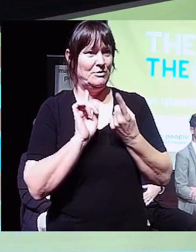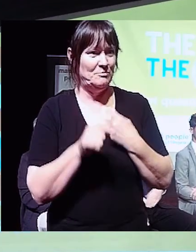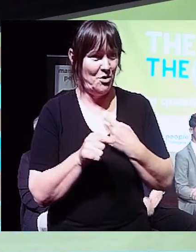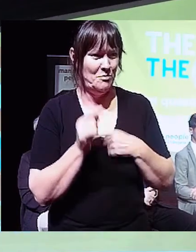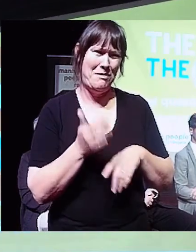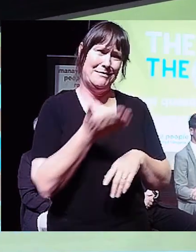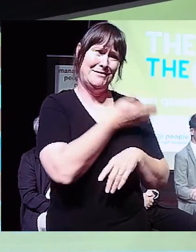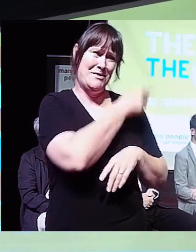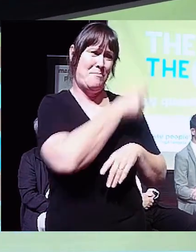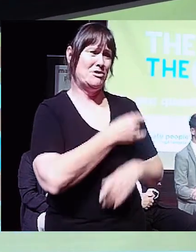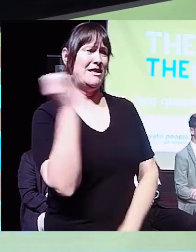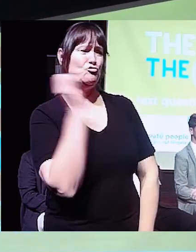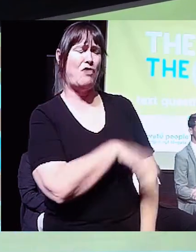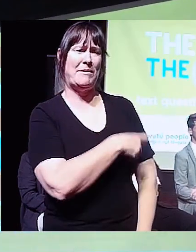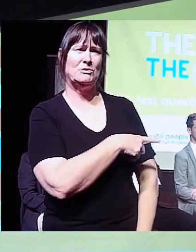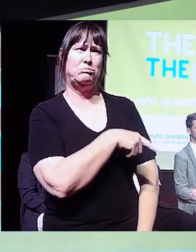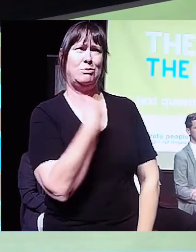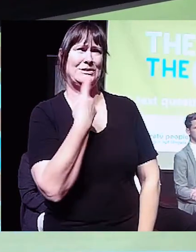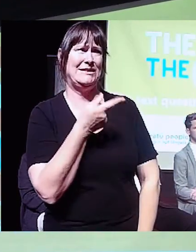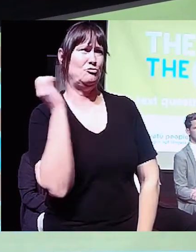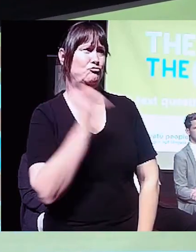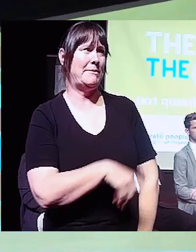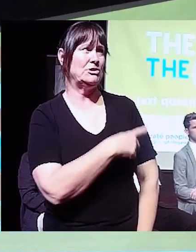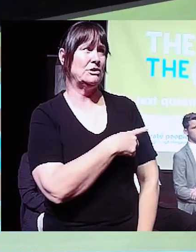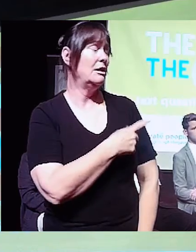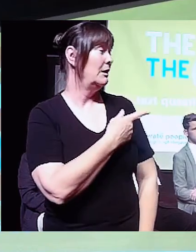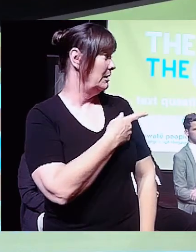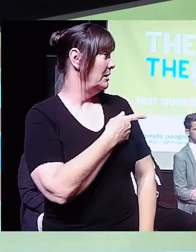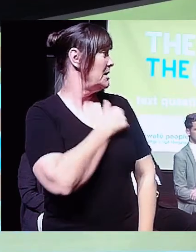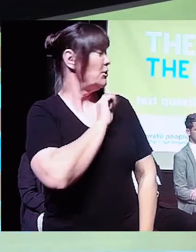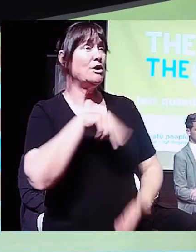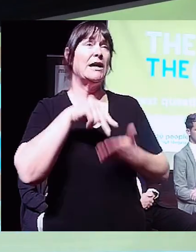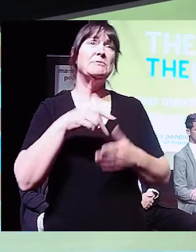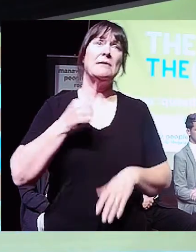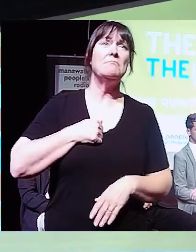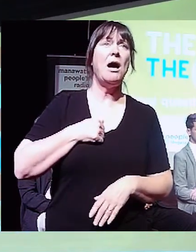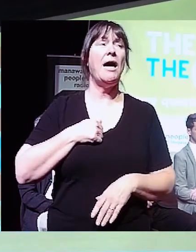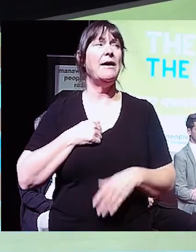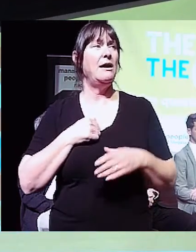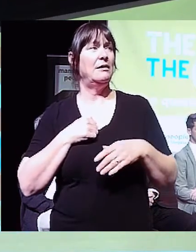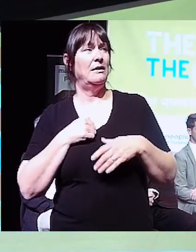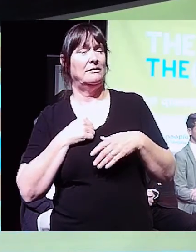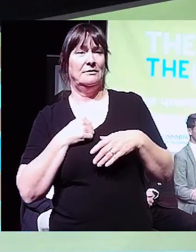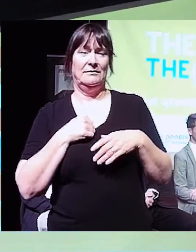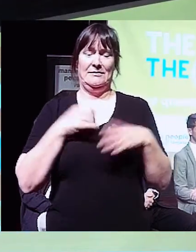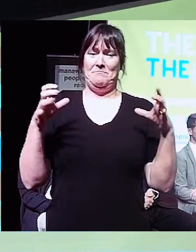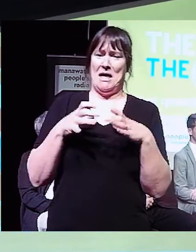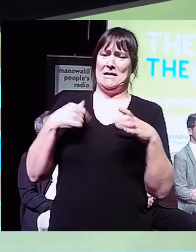previous speaker is a load of nonsense, quite frankly. And, you know, Sharon, if you're going to get up and say that my party's about questions,